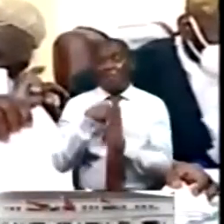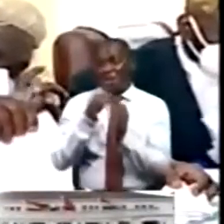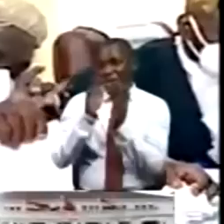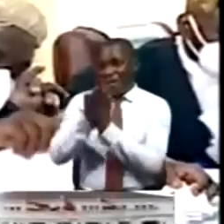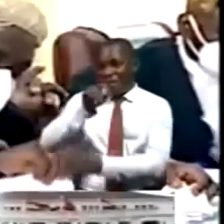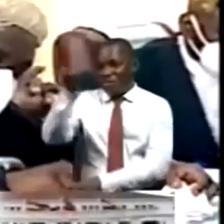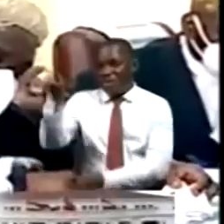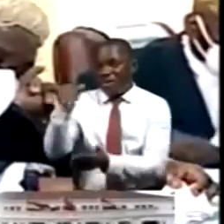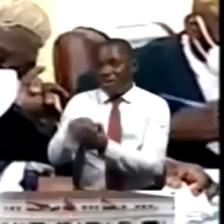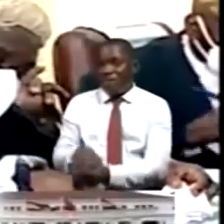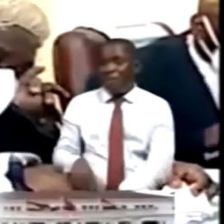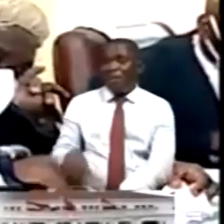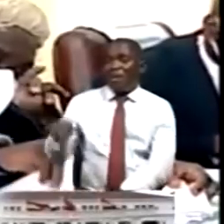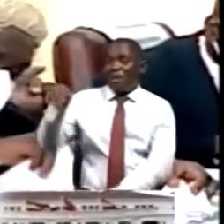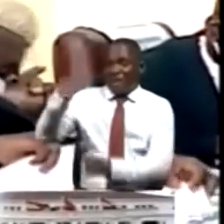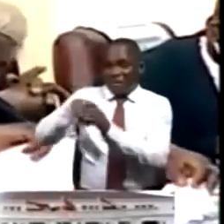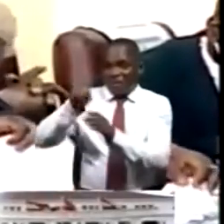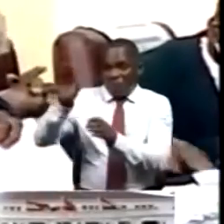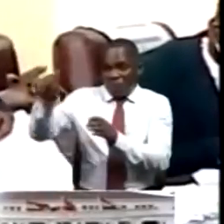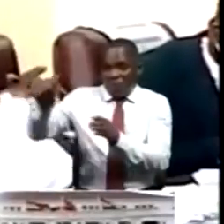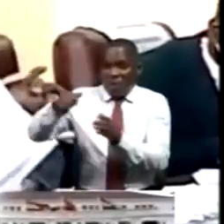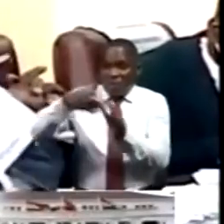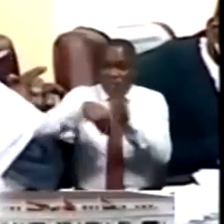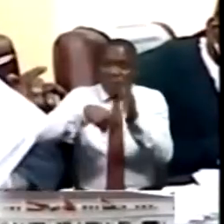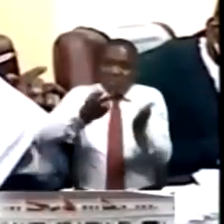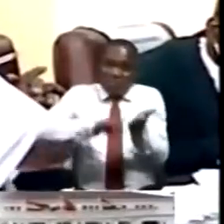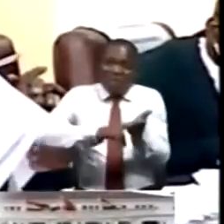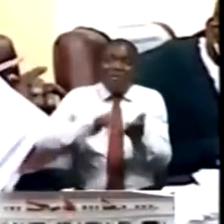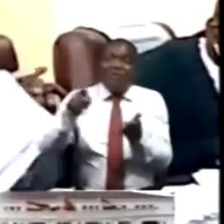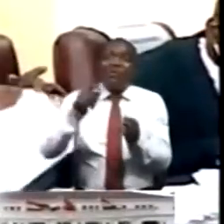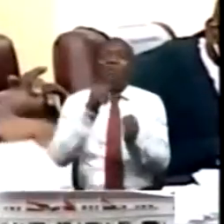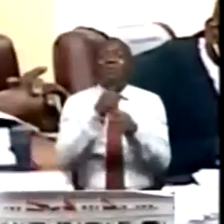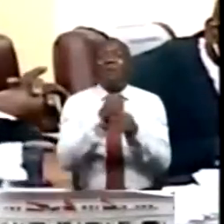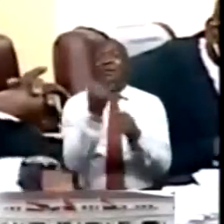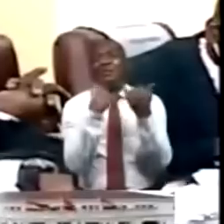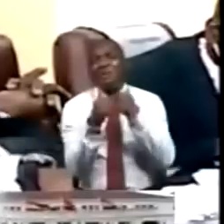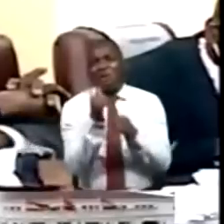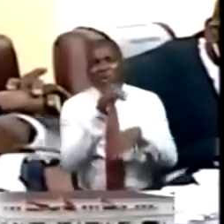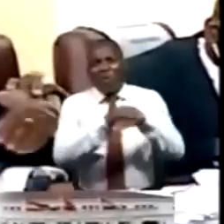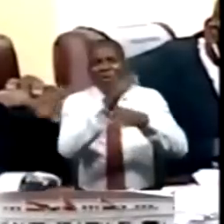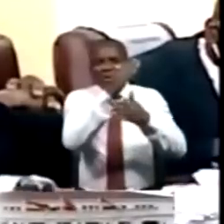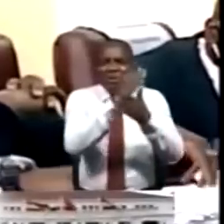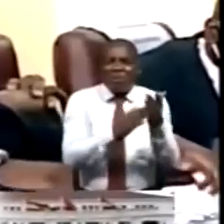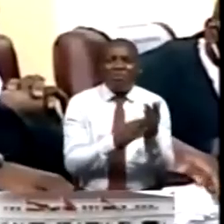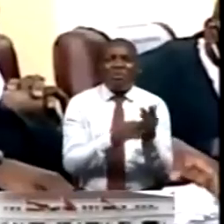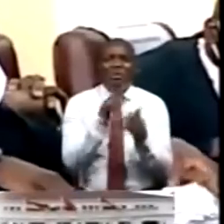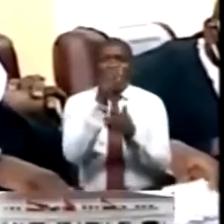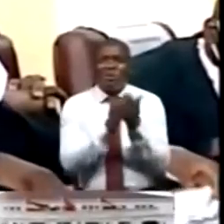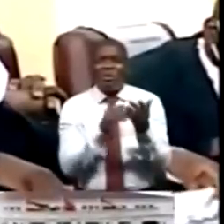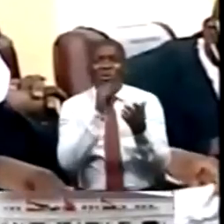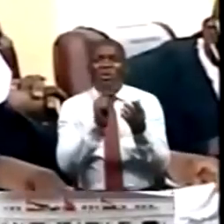you that of the forms that you certified, you said you made a mistake on some you didn't want to